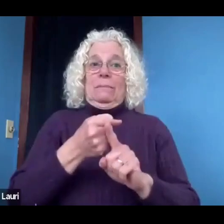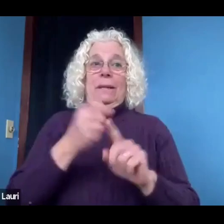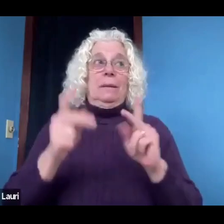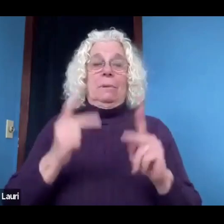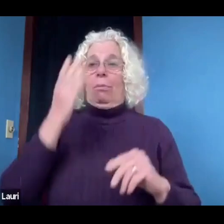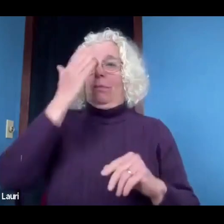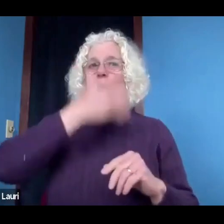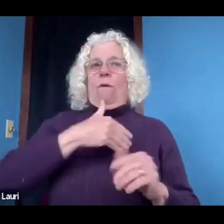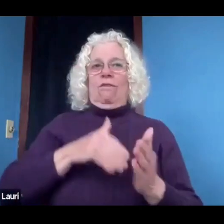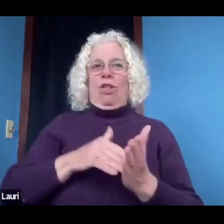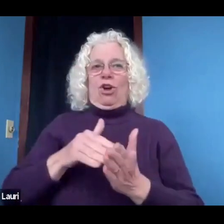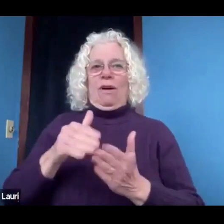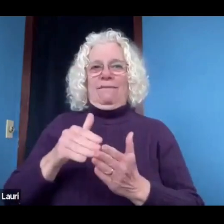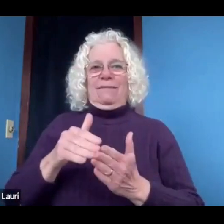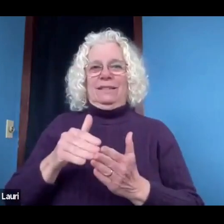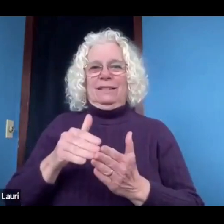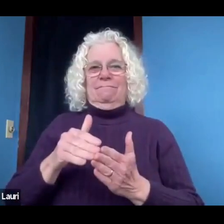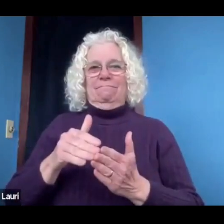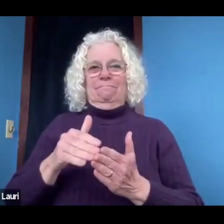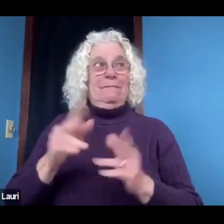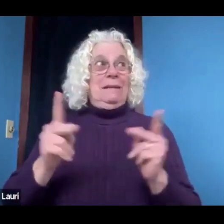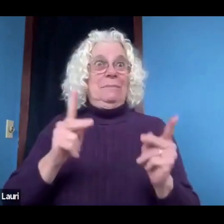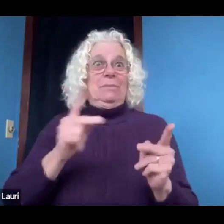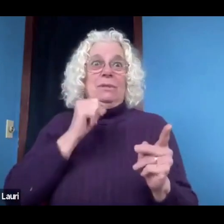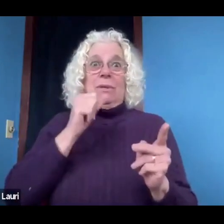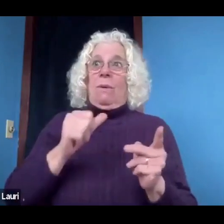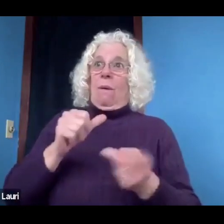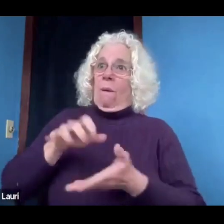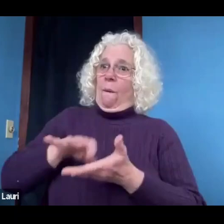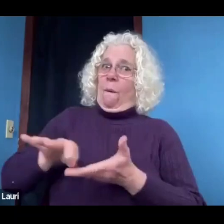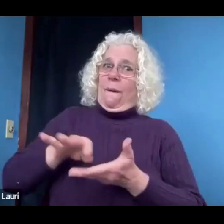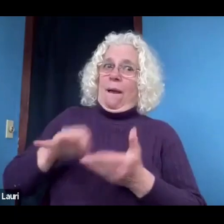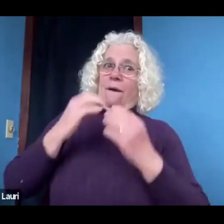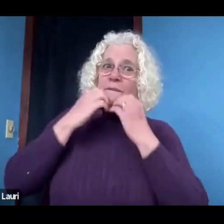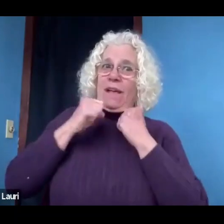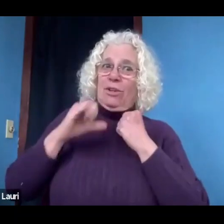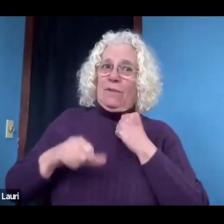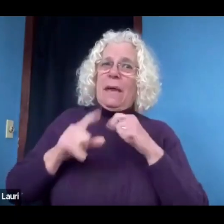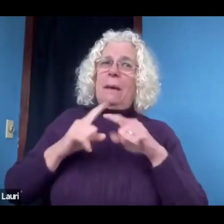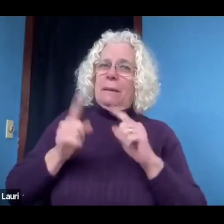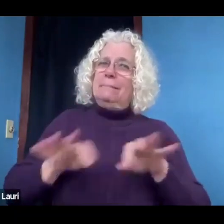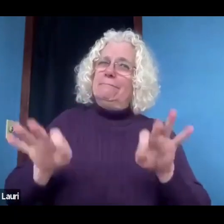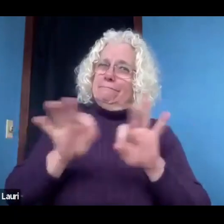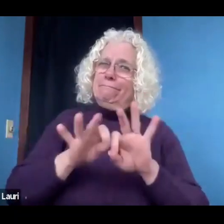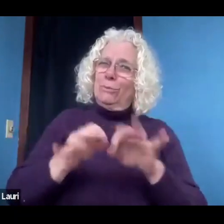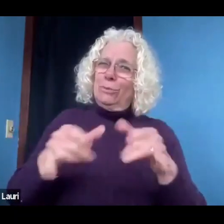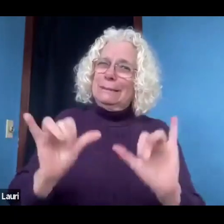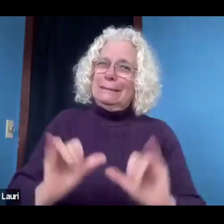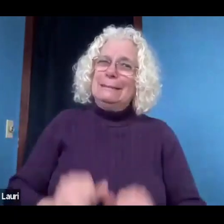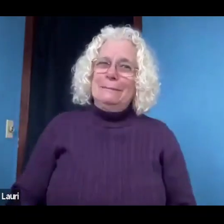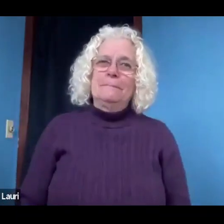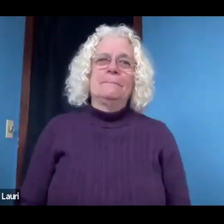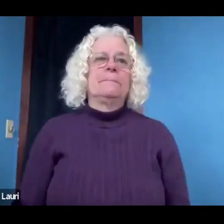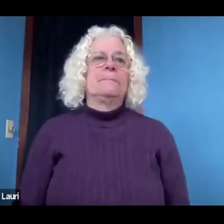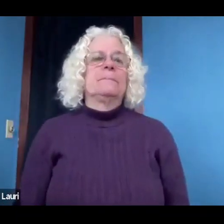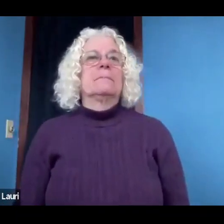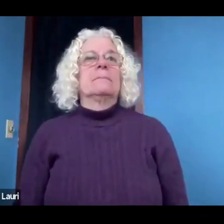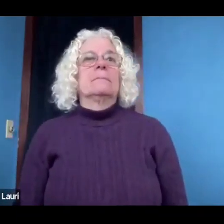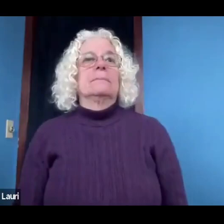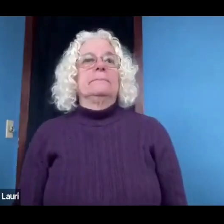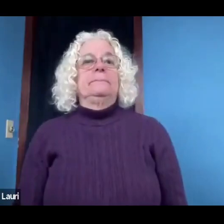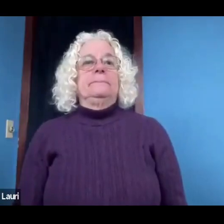not always valued or honored, but definitely really important. Next